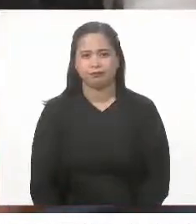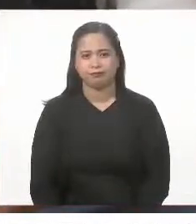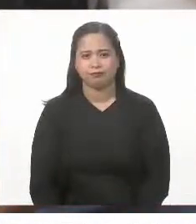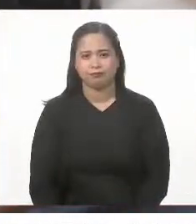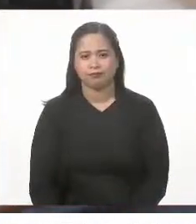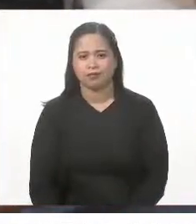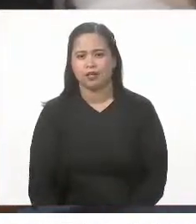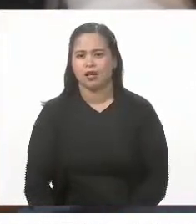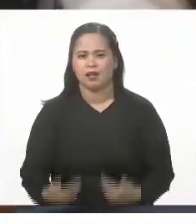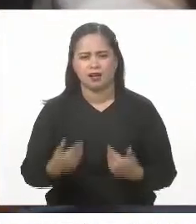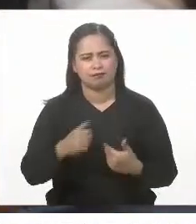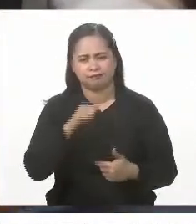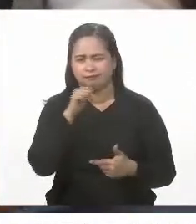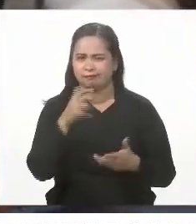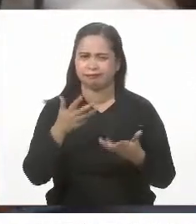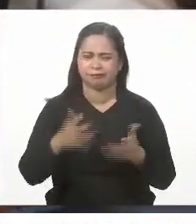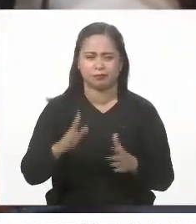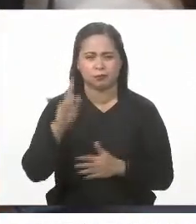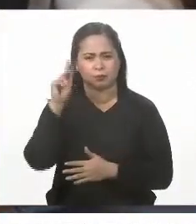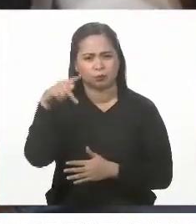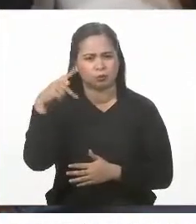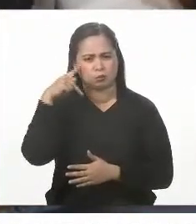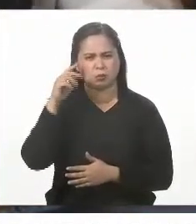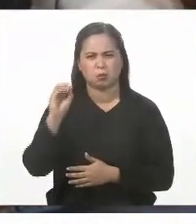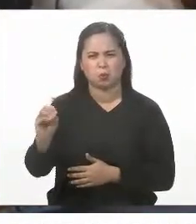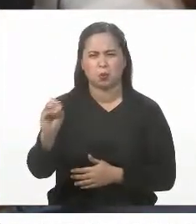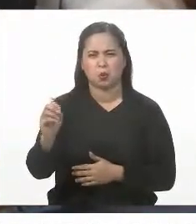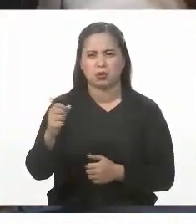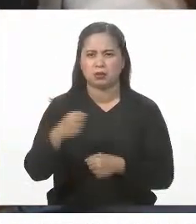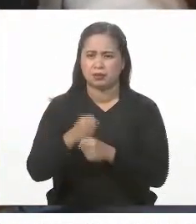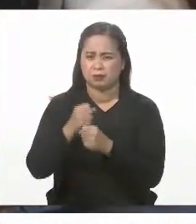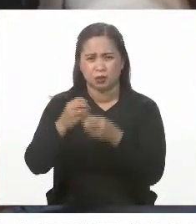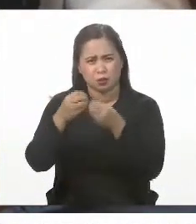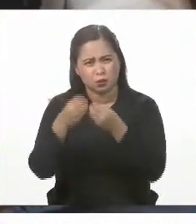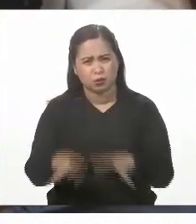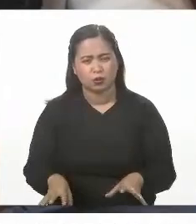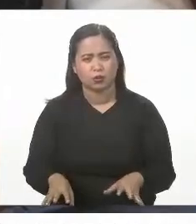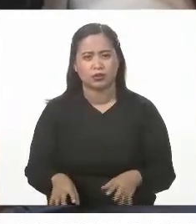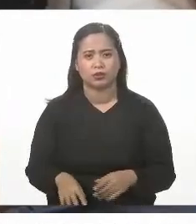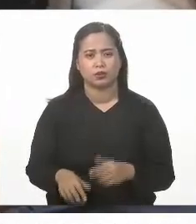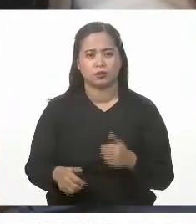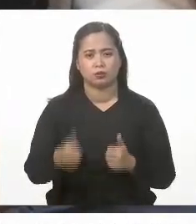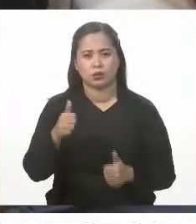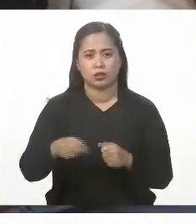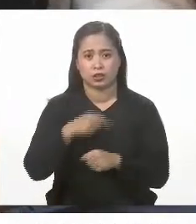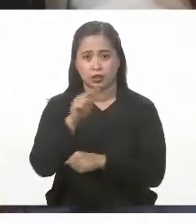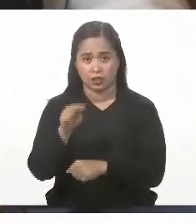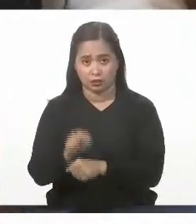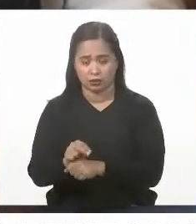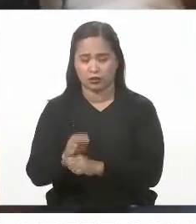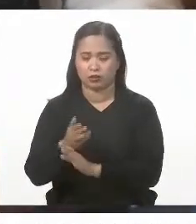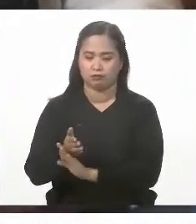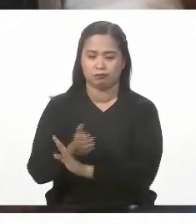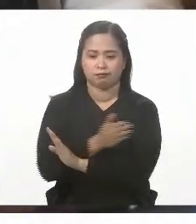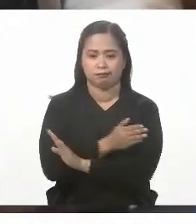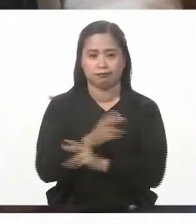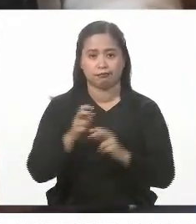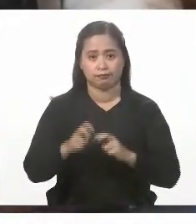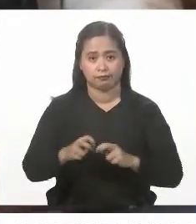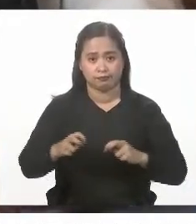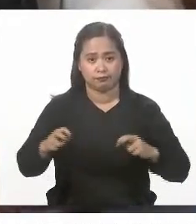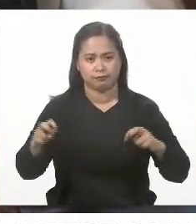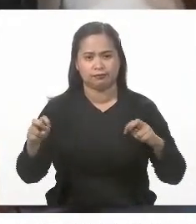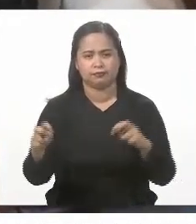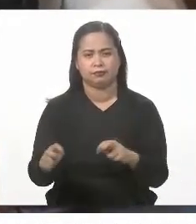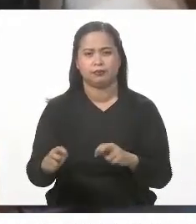No podía permitir que su proyecto político se pierda ante el Consejo Nacional Electoral